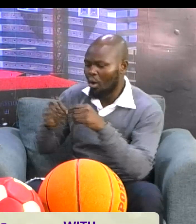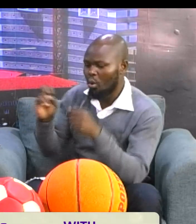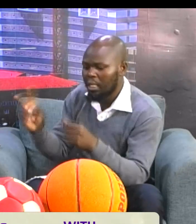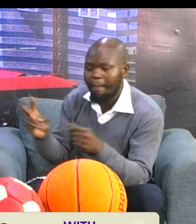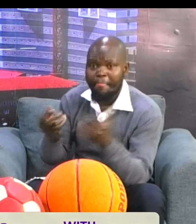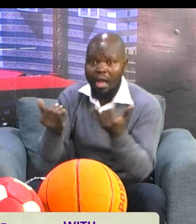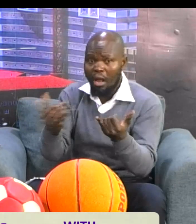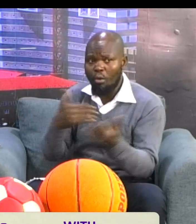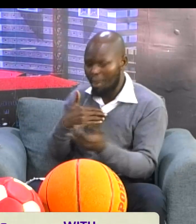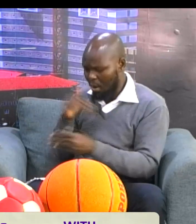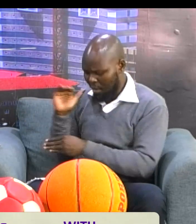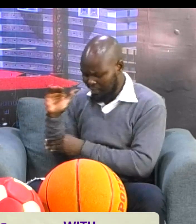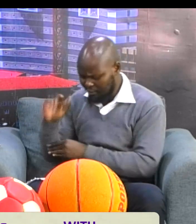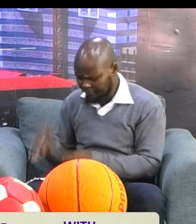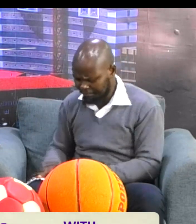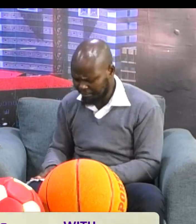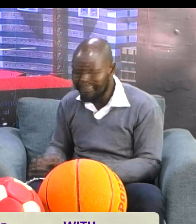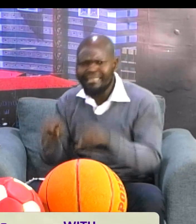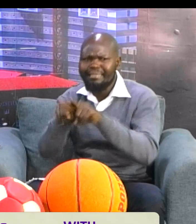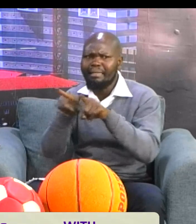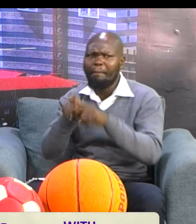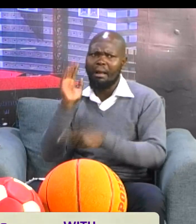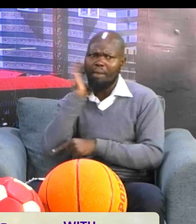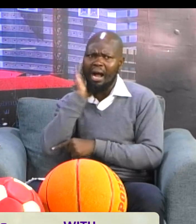happen if they move up? And also,